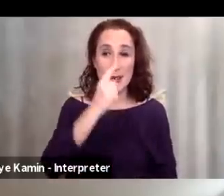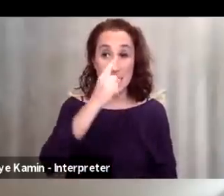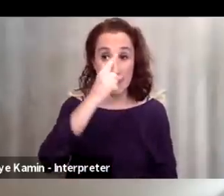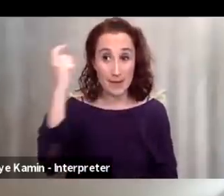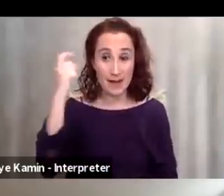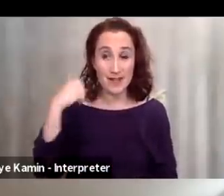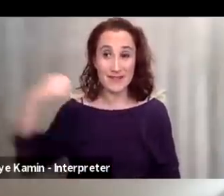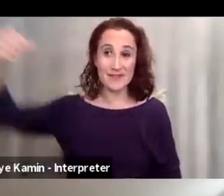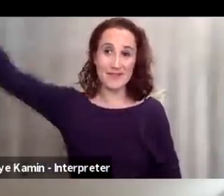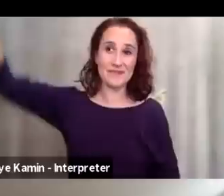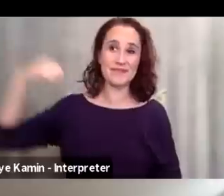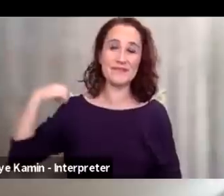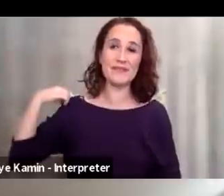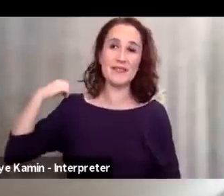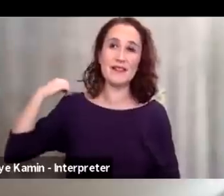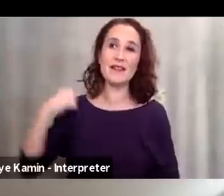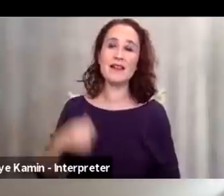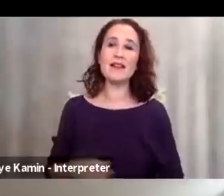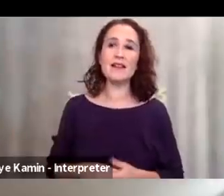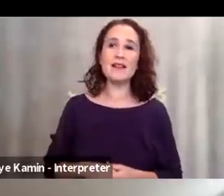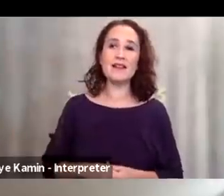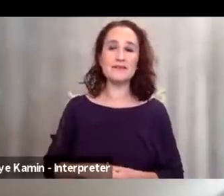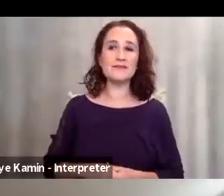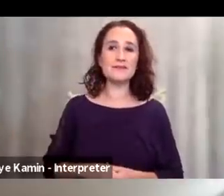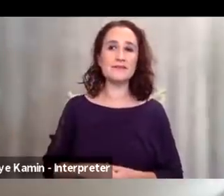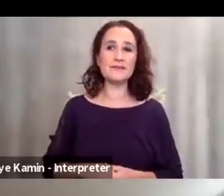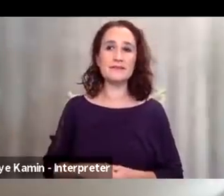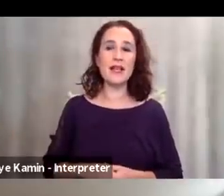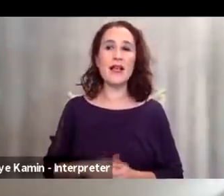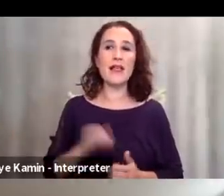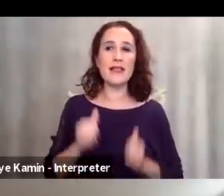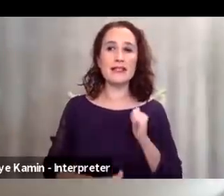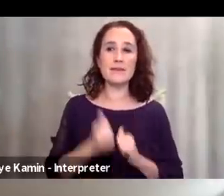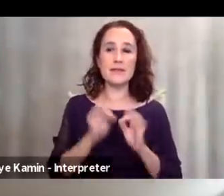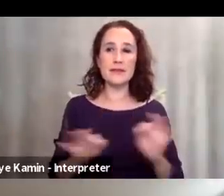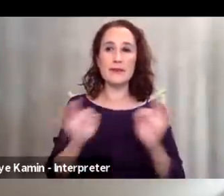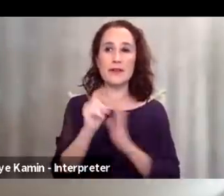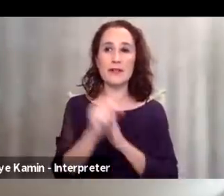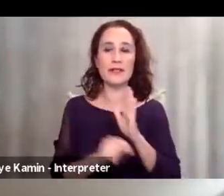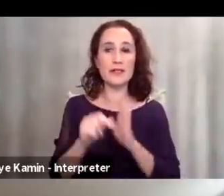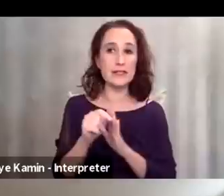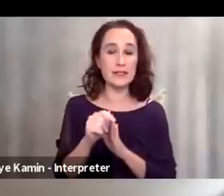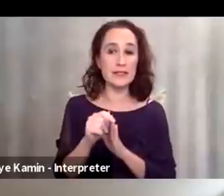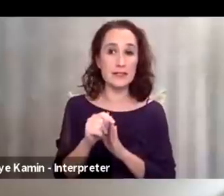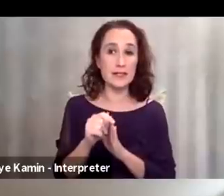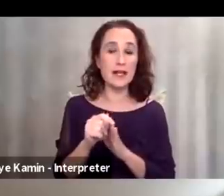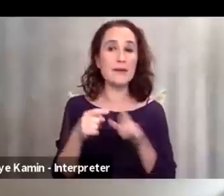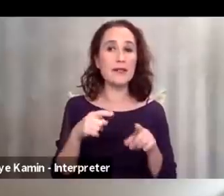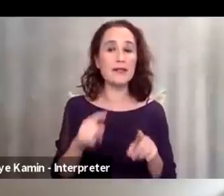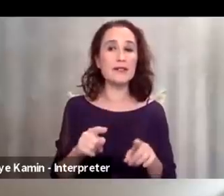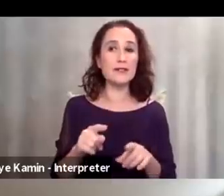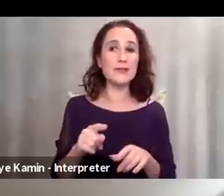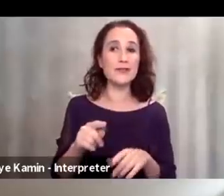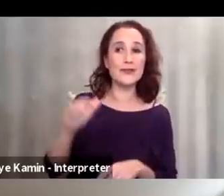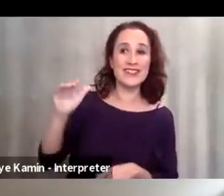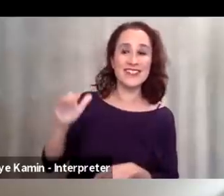because I think it's the most important period in a kid's life as a reader. And like, we